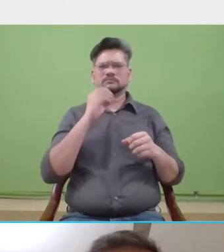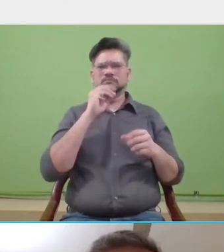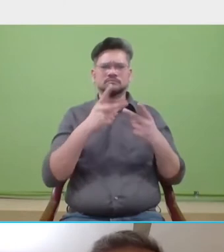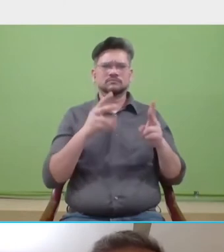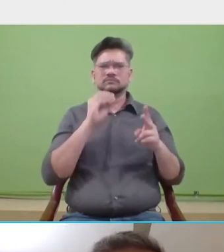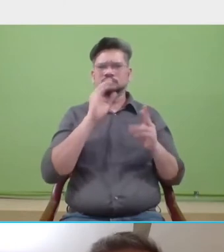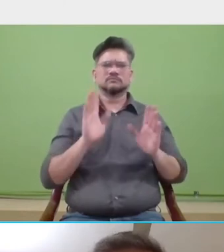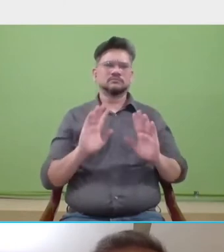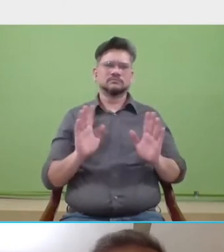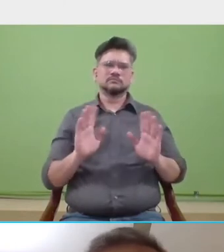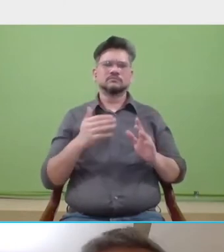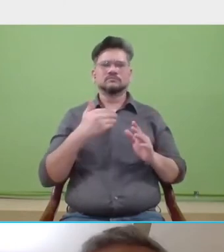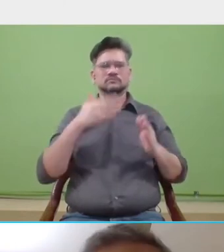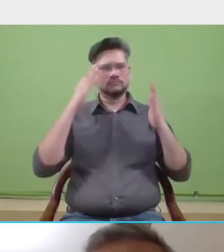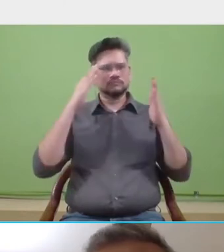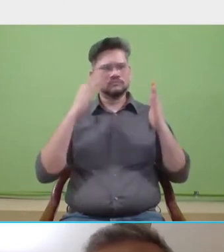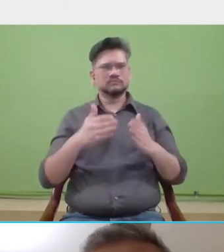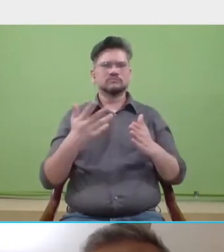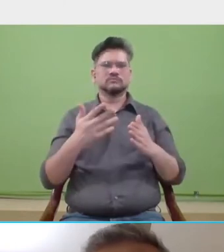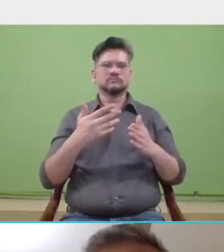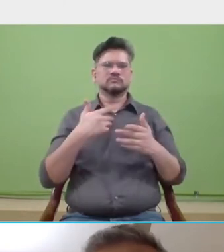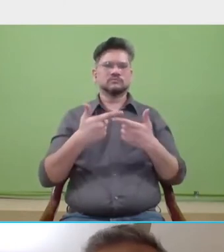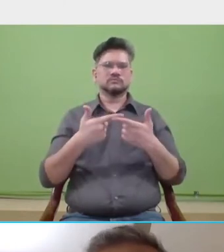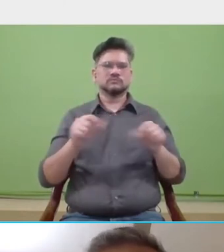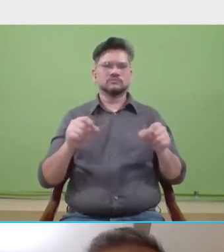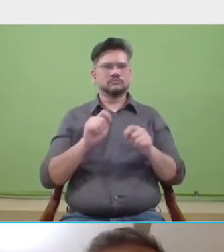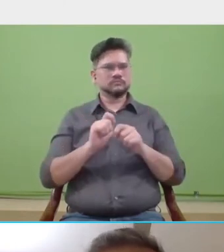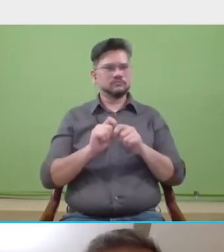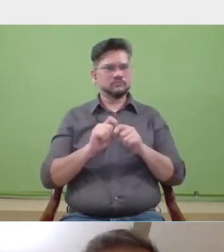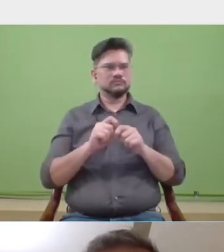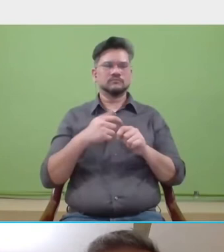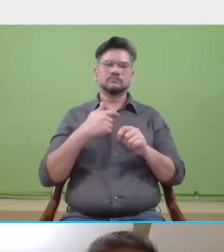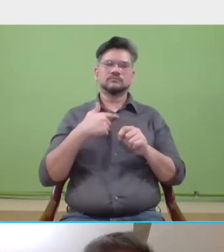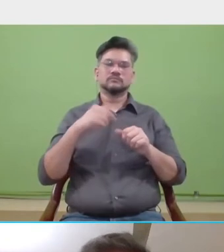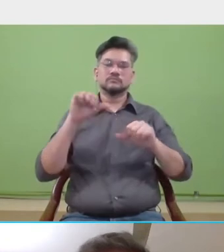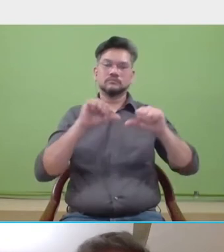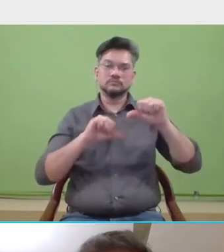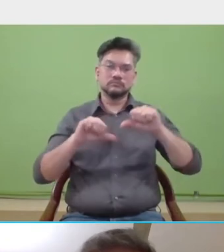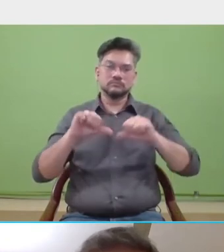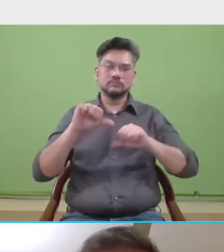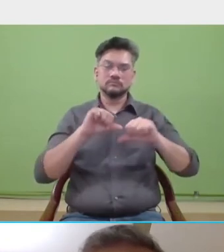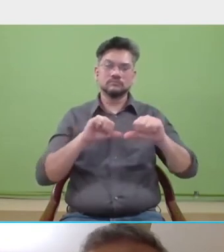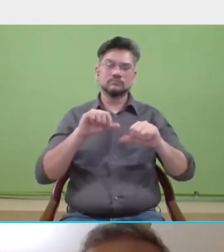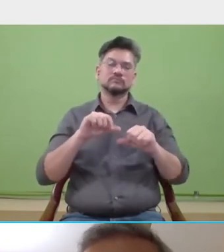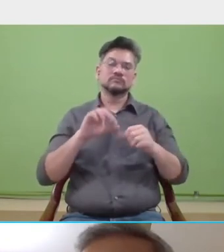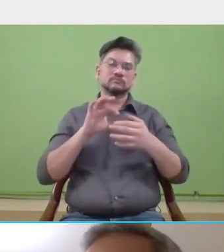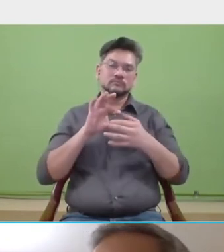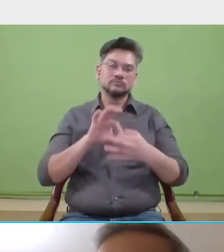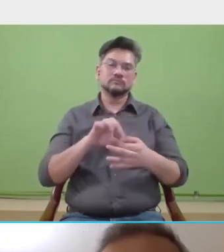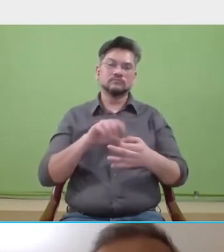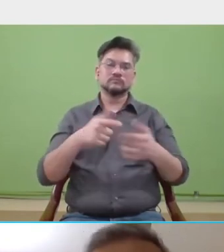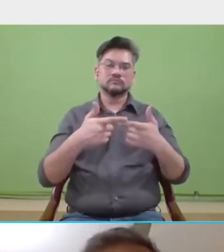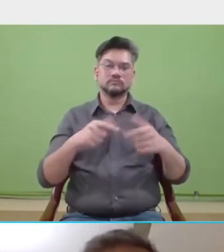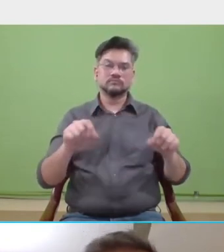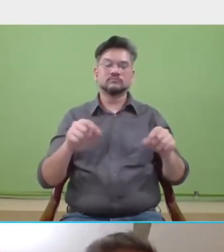of all language scientifically okay so this is i'm spending time on this although it's not really uh